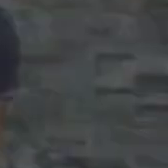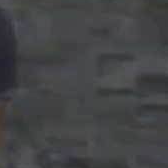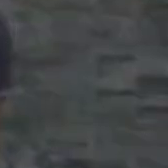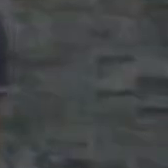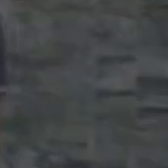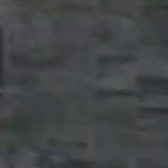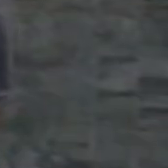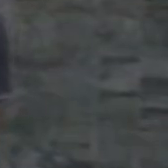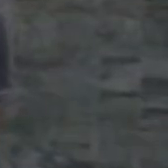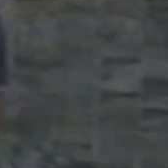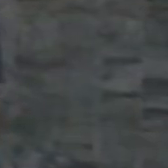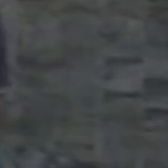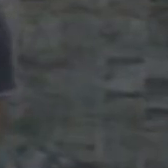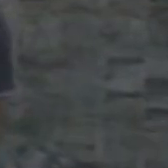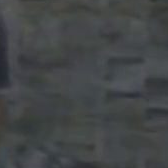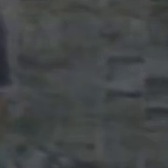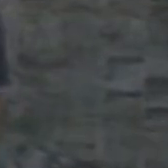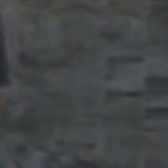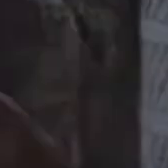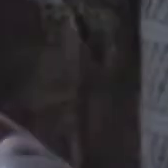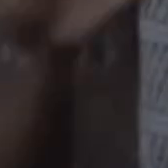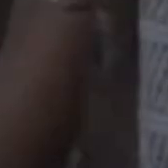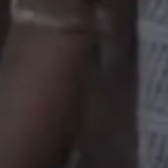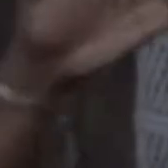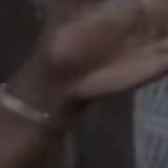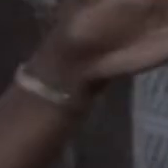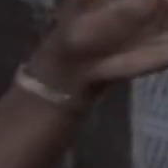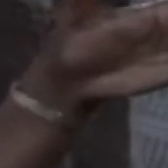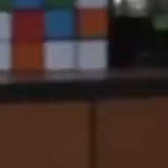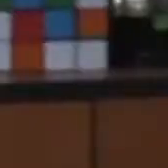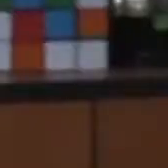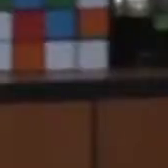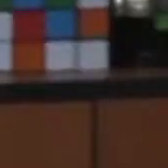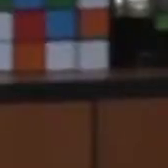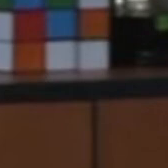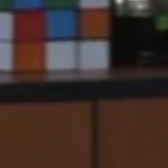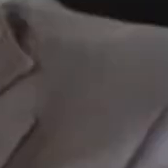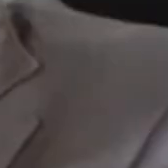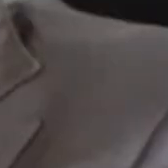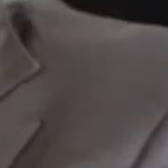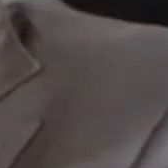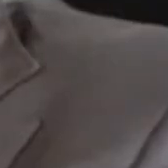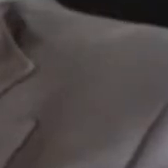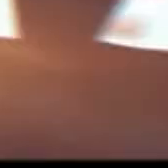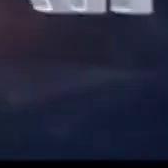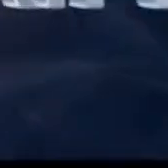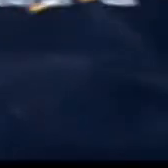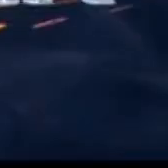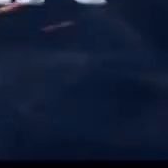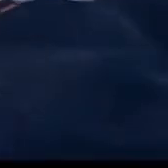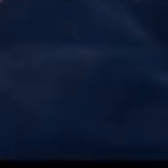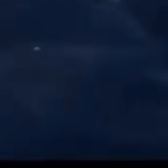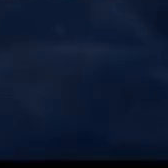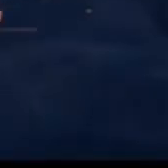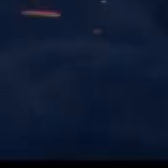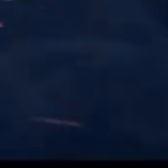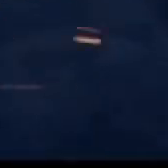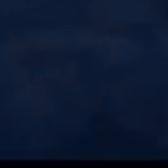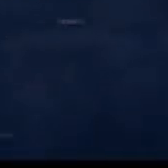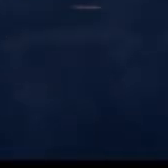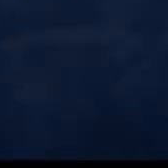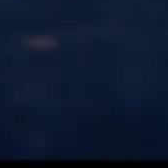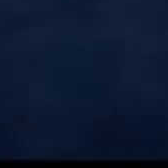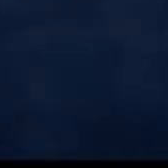I'm allowed to be concerned about you, Wanjala. I'm your wife. I will take good care of you. Fierce,